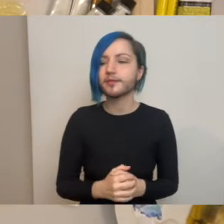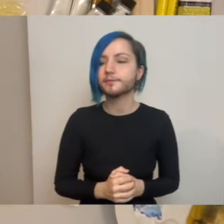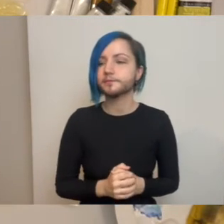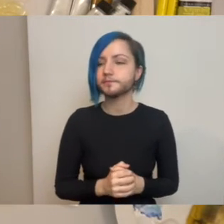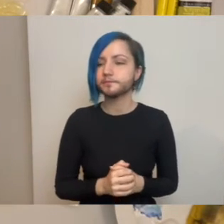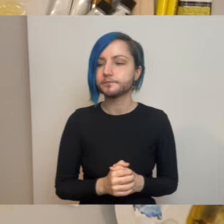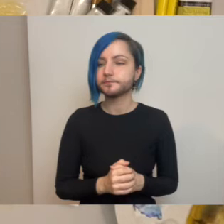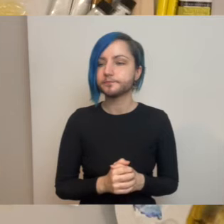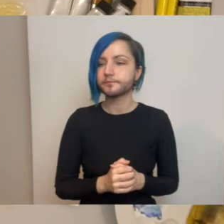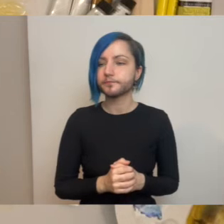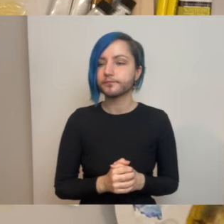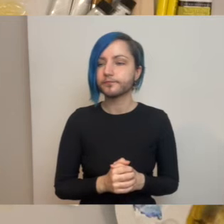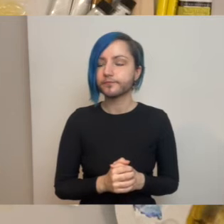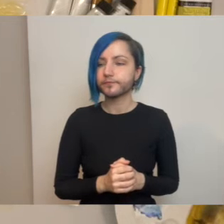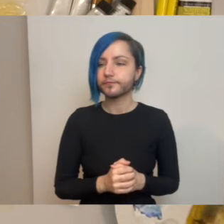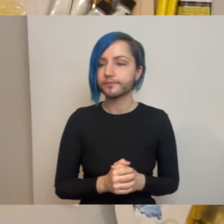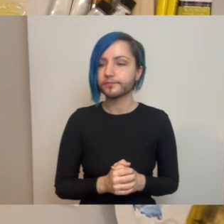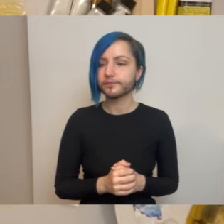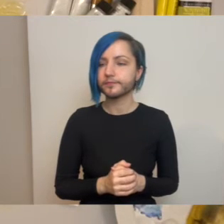that in the space,